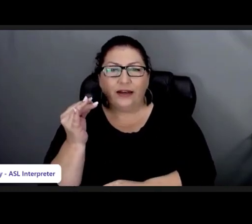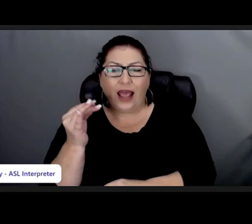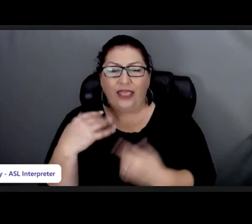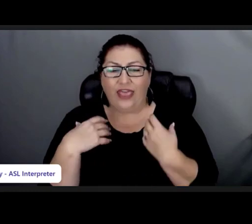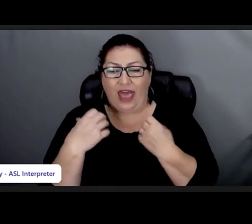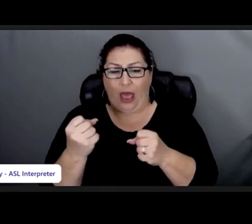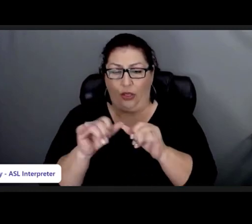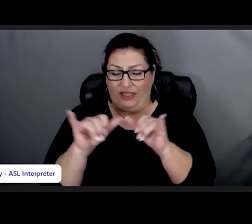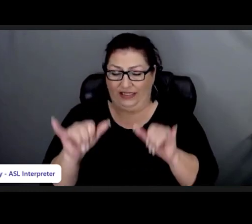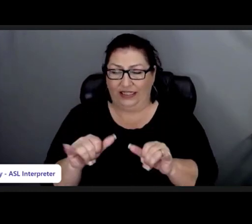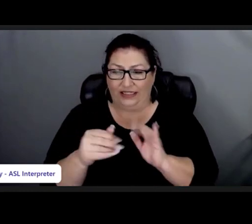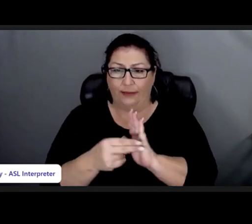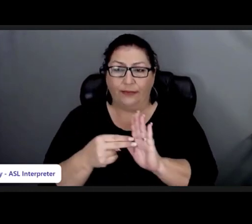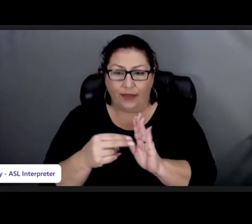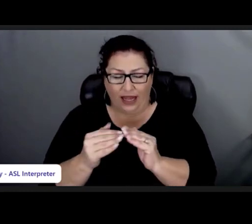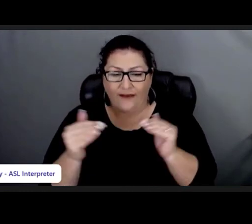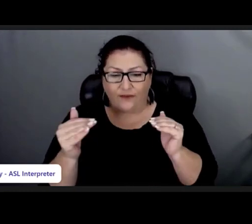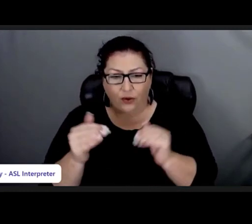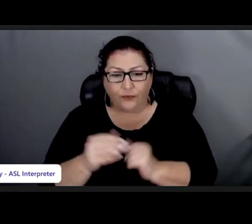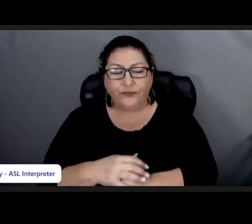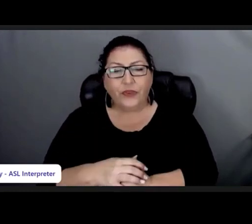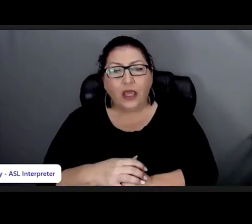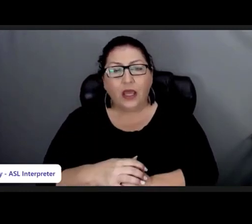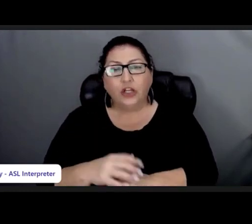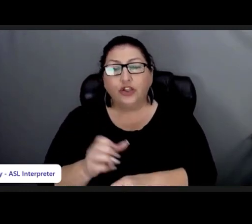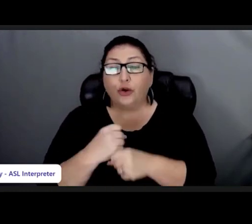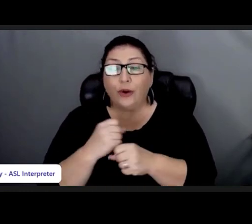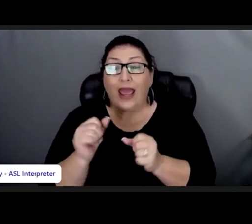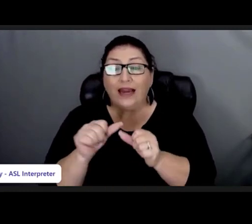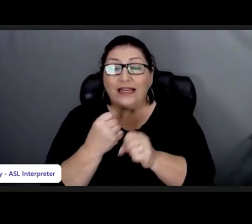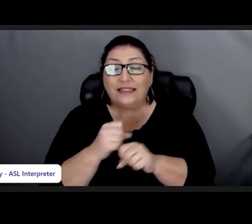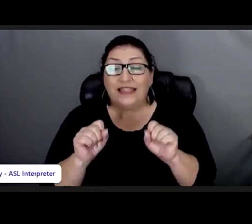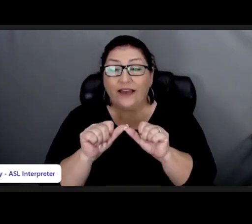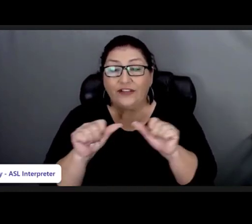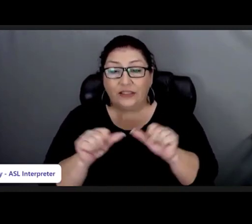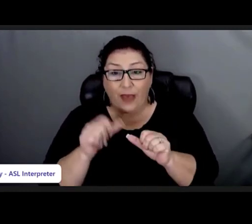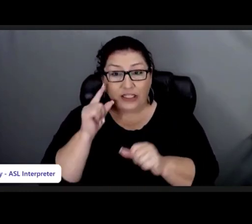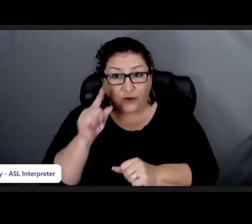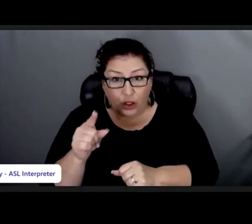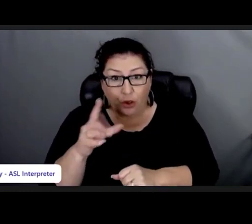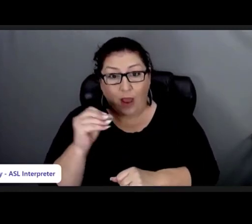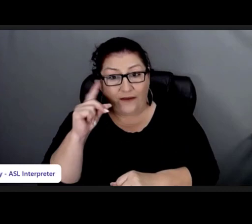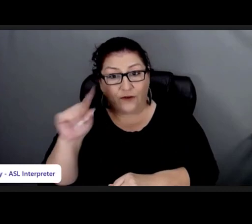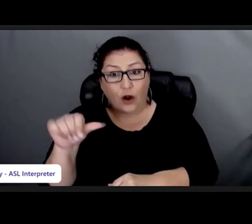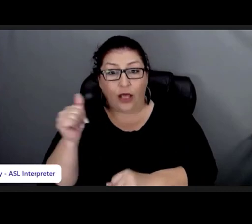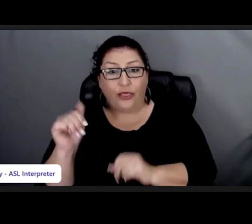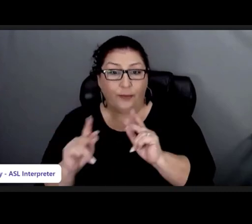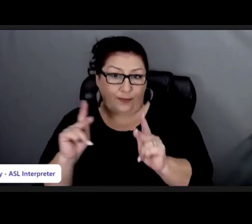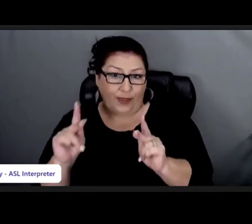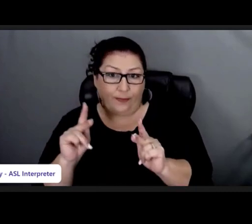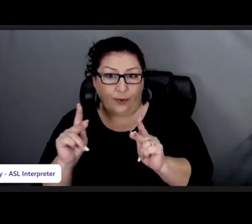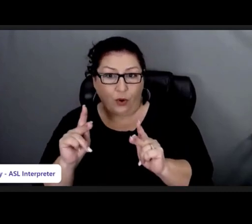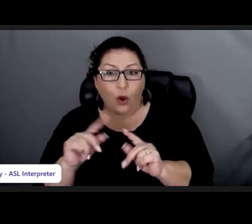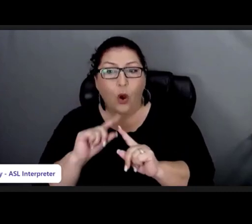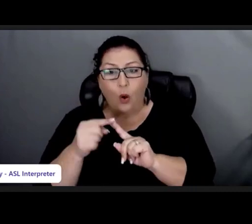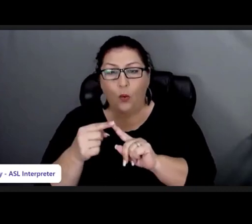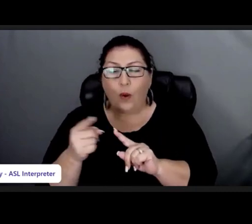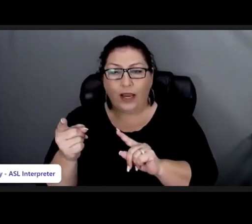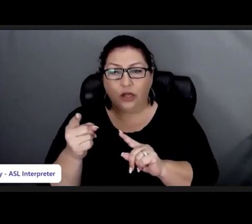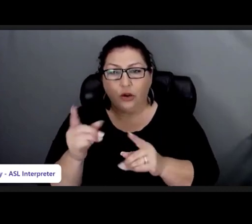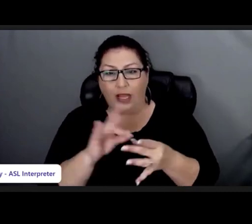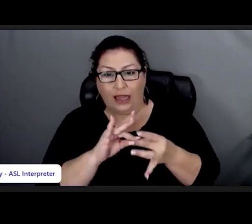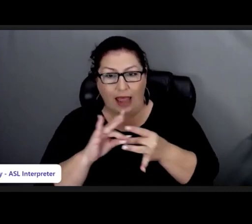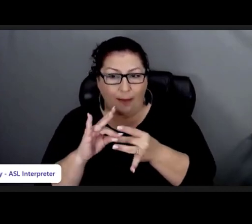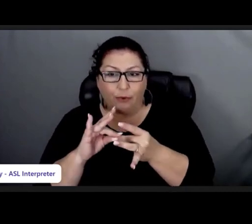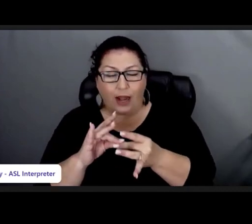system level to create a safe space for you and for others when collaborating in